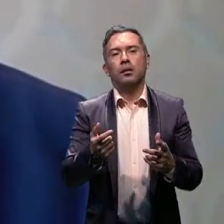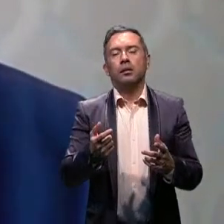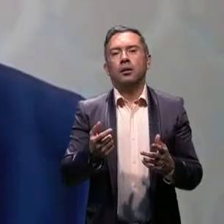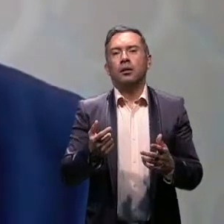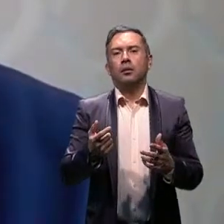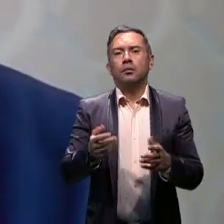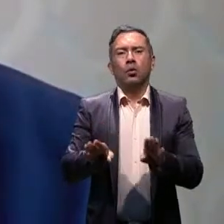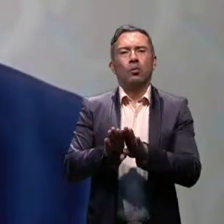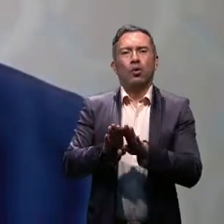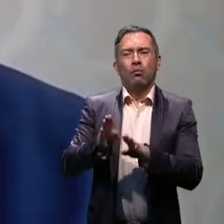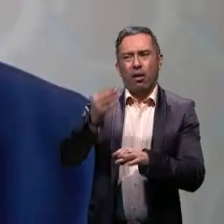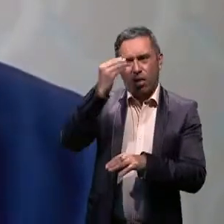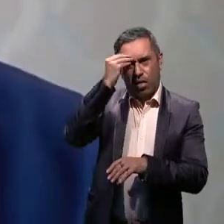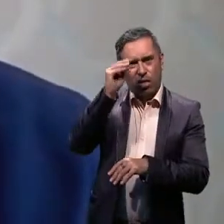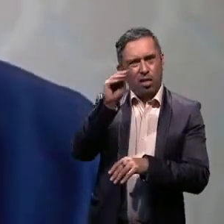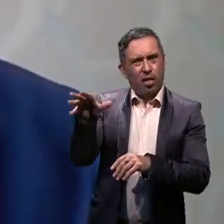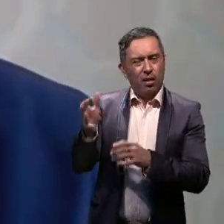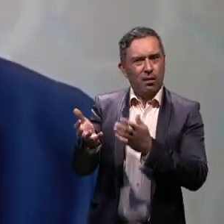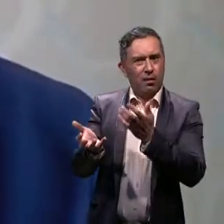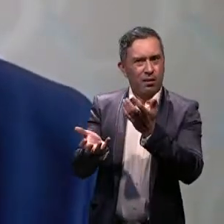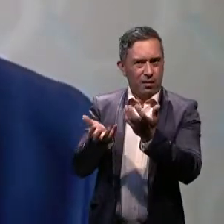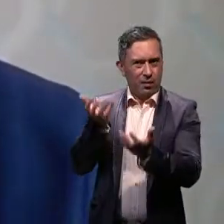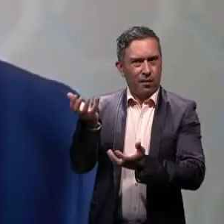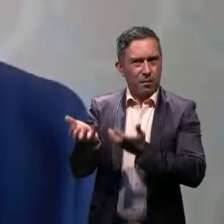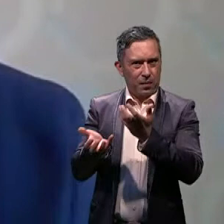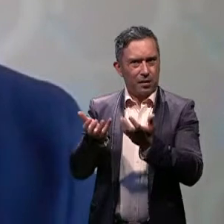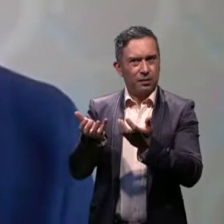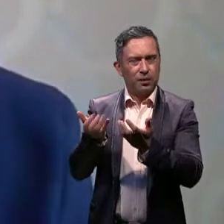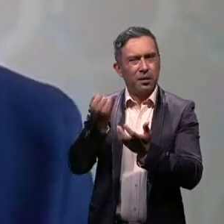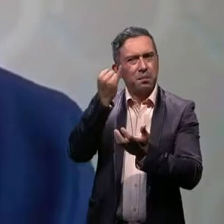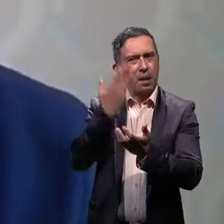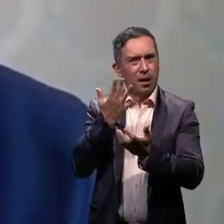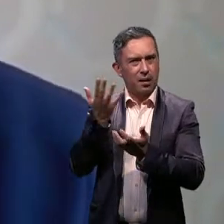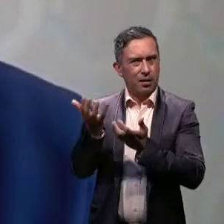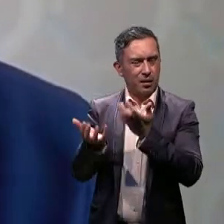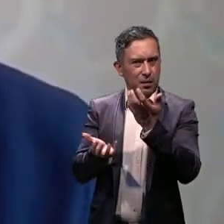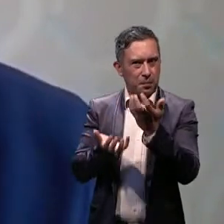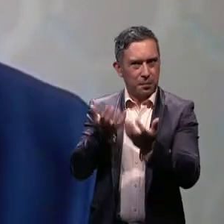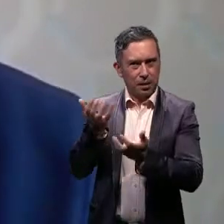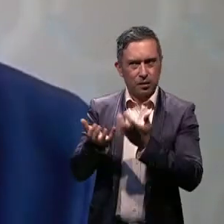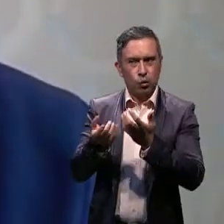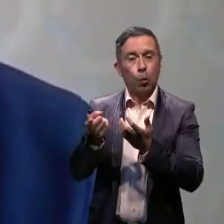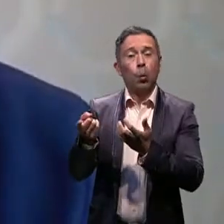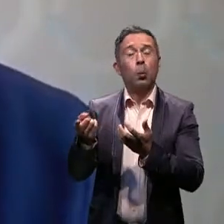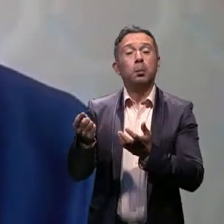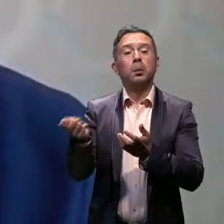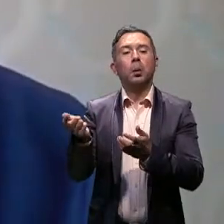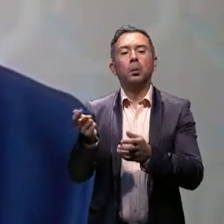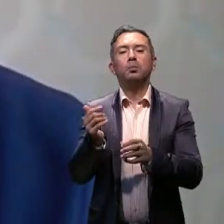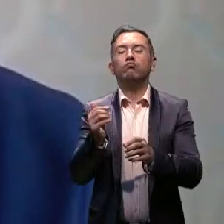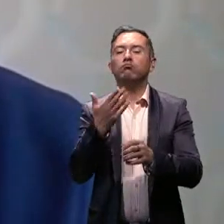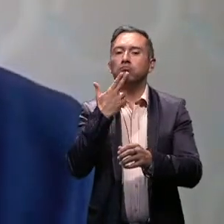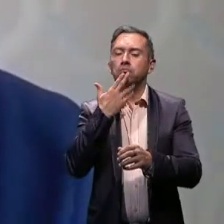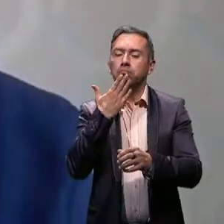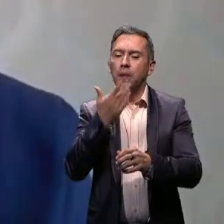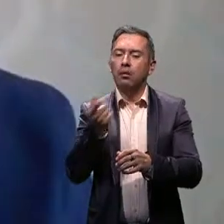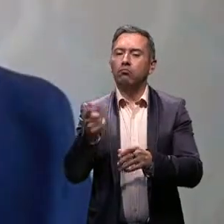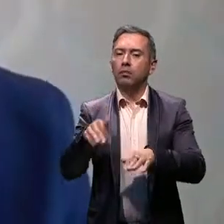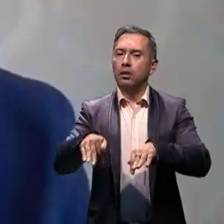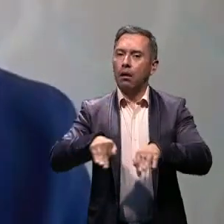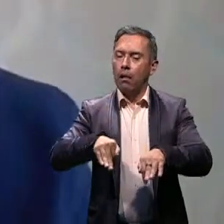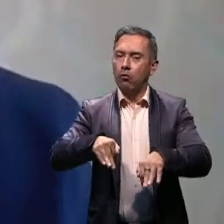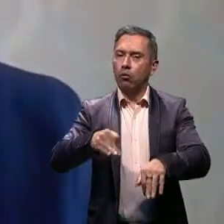cap them by discrediting the operation or the impartial and